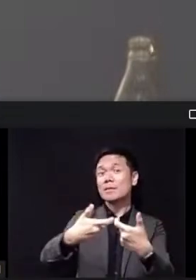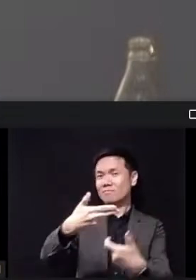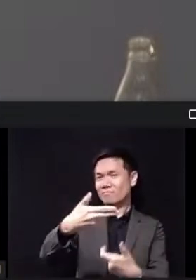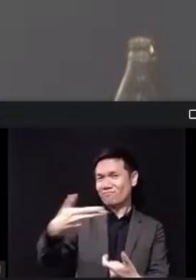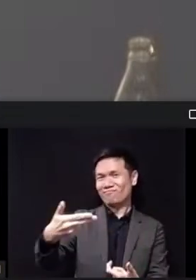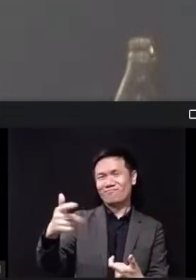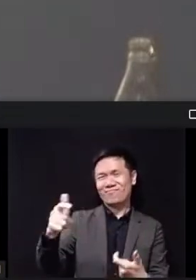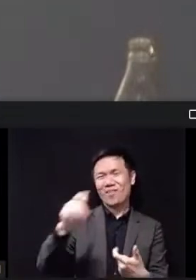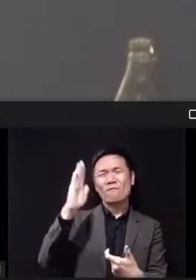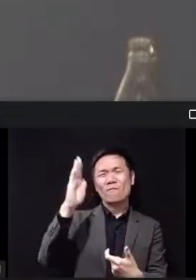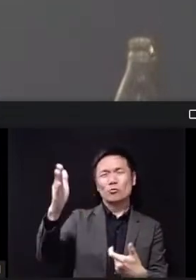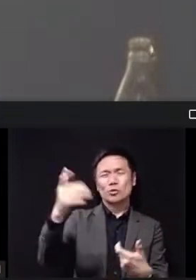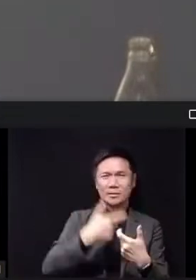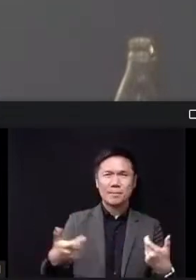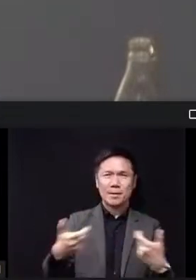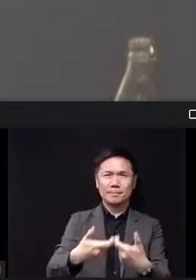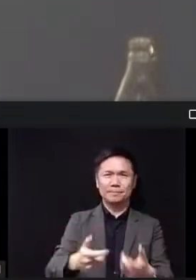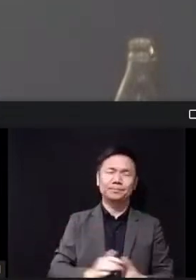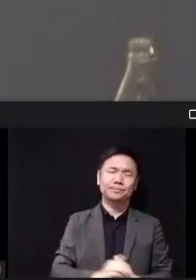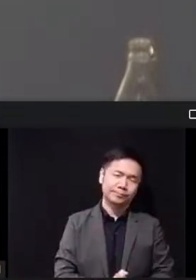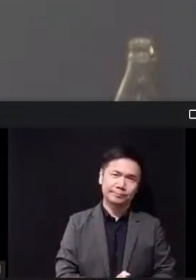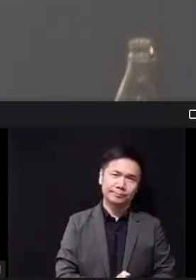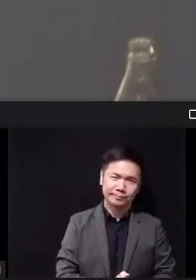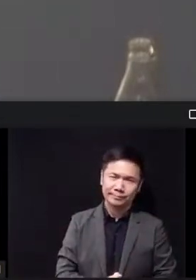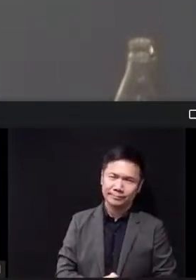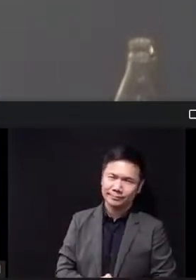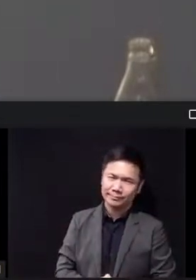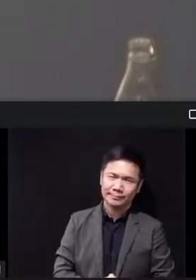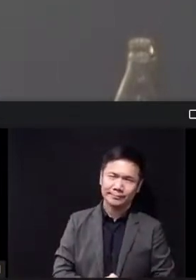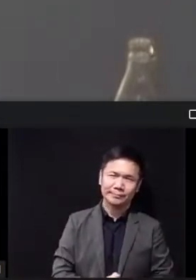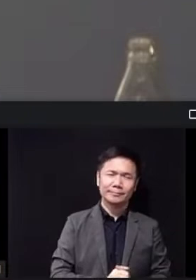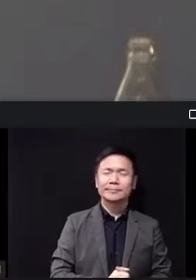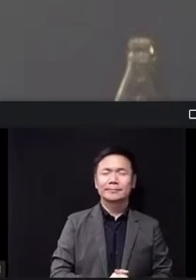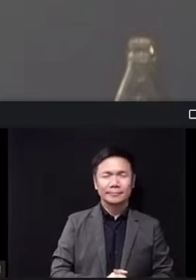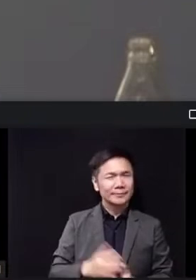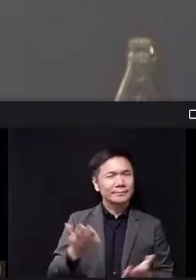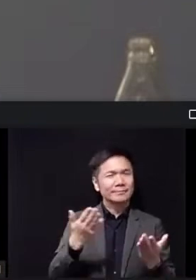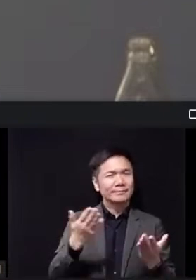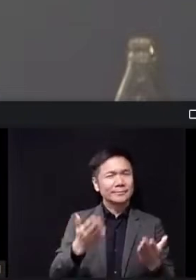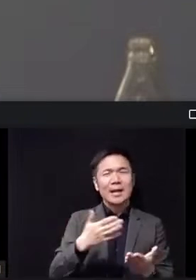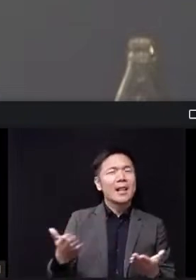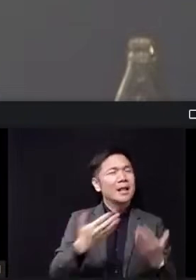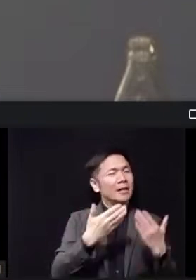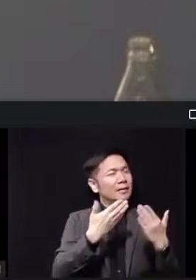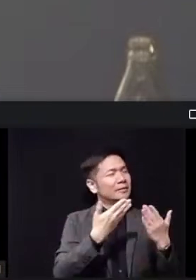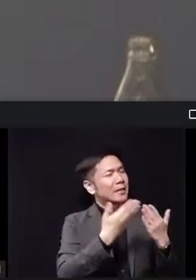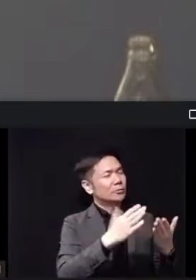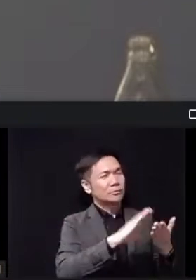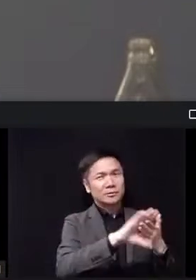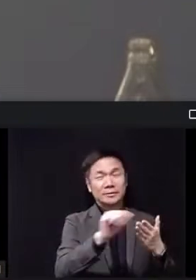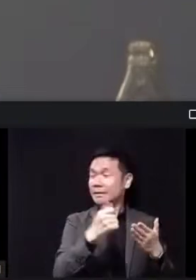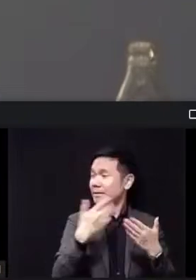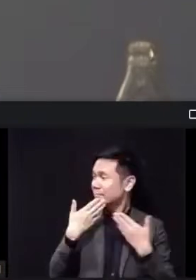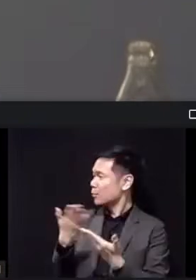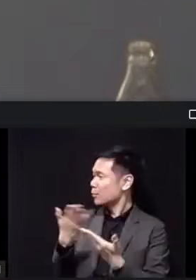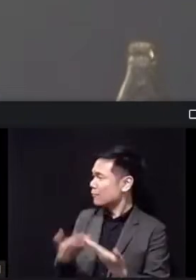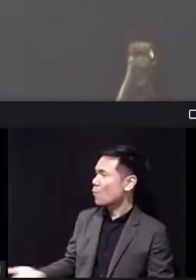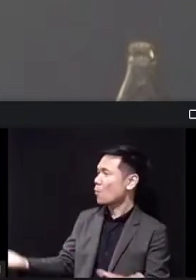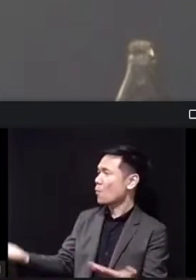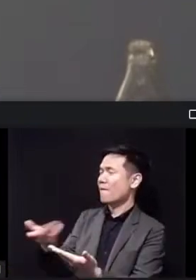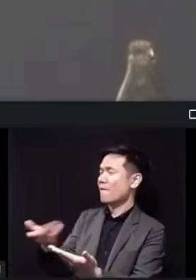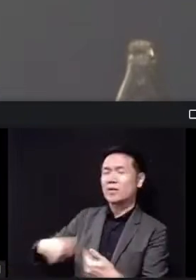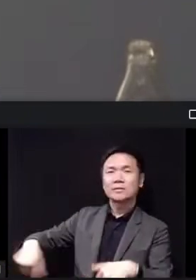Excellencies, ladies and gentlemen, on behalf of ESCAP, I thank the 41 member states who